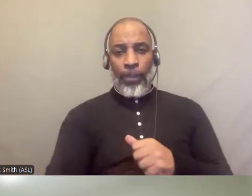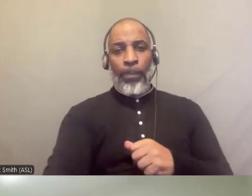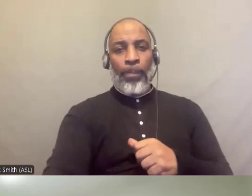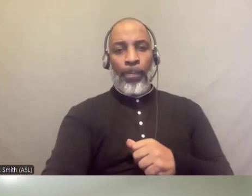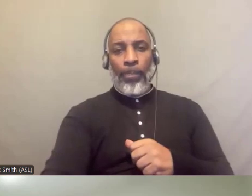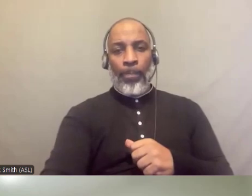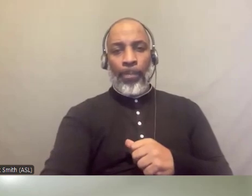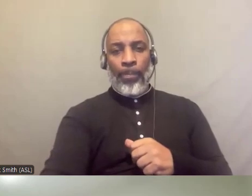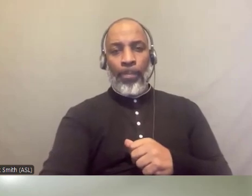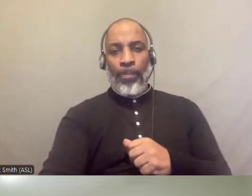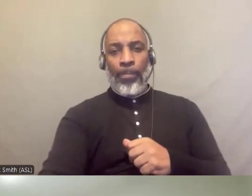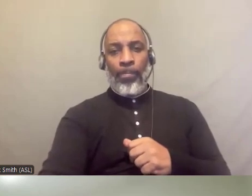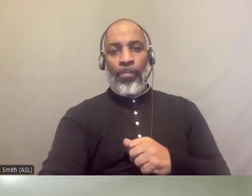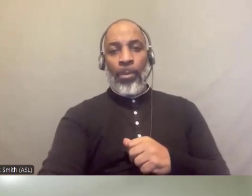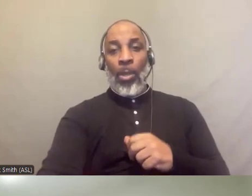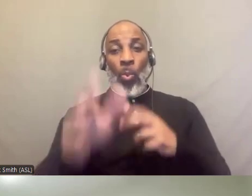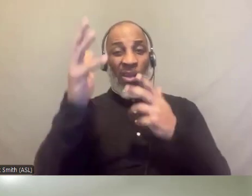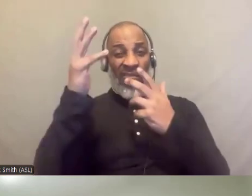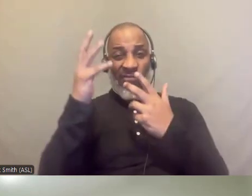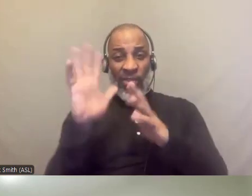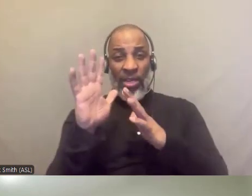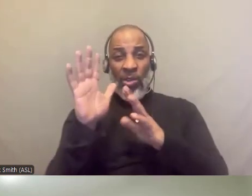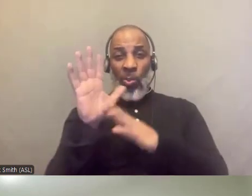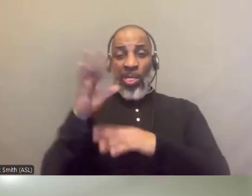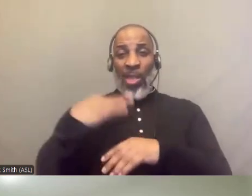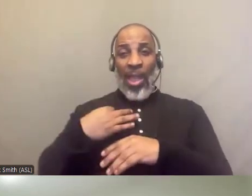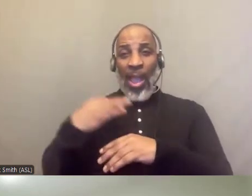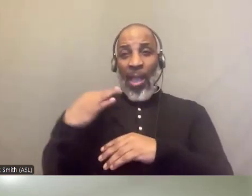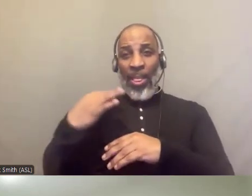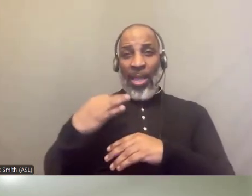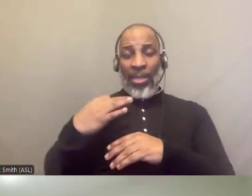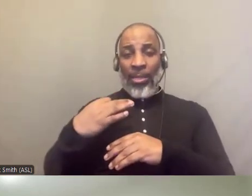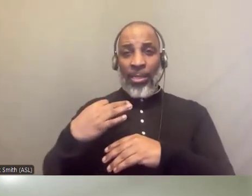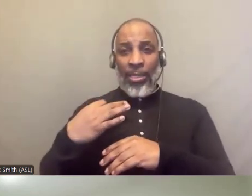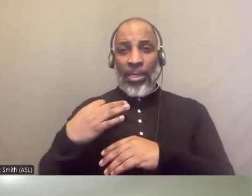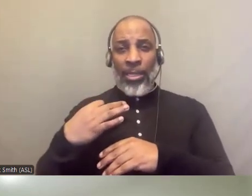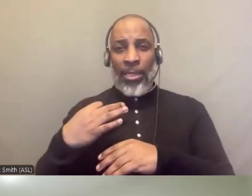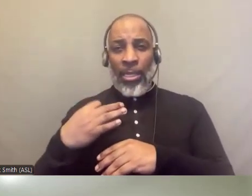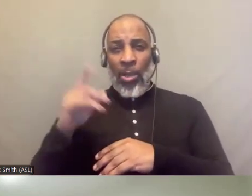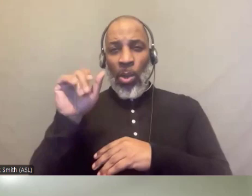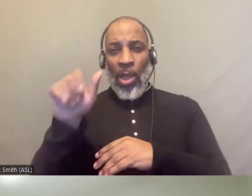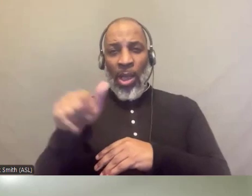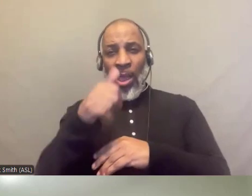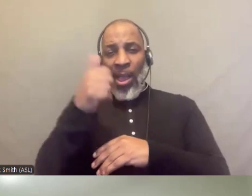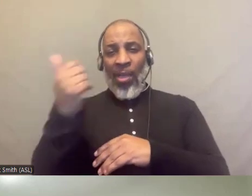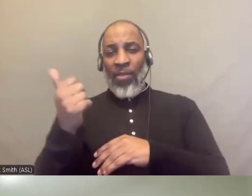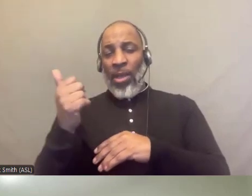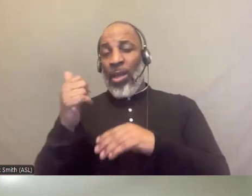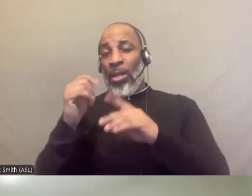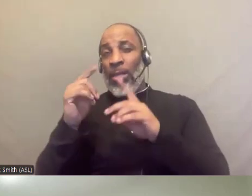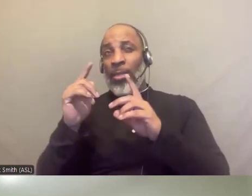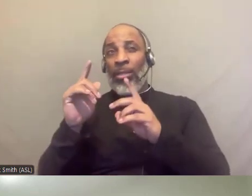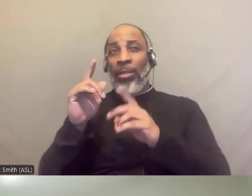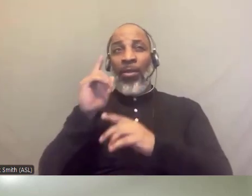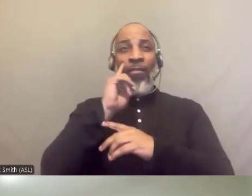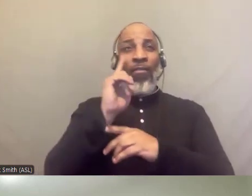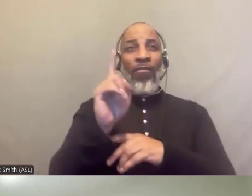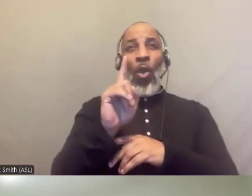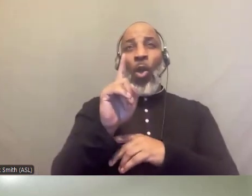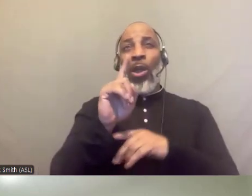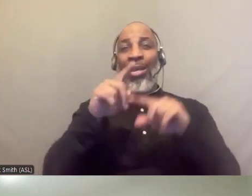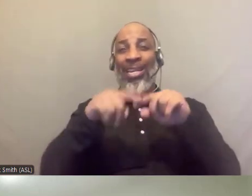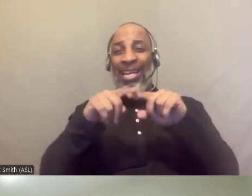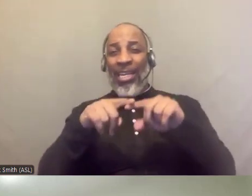So we're past the application phase. We have a sort of another nuanced area for conditional